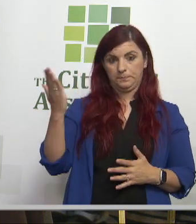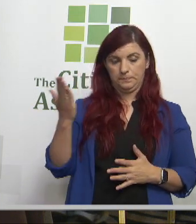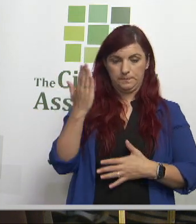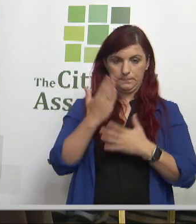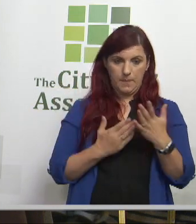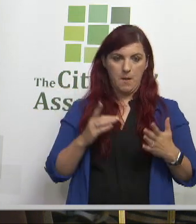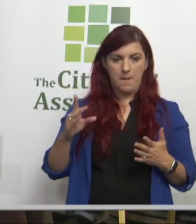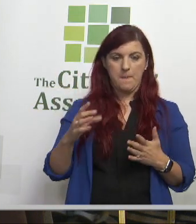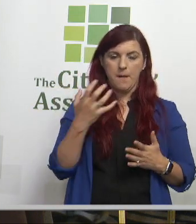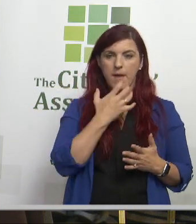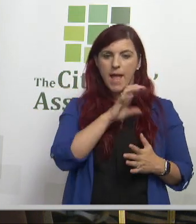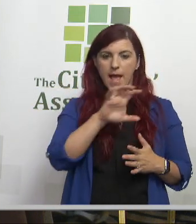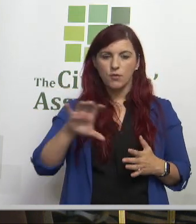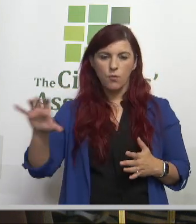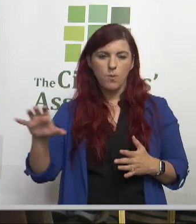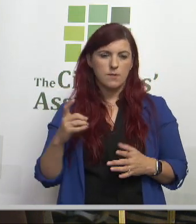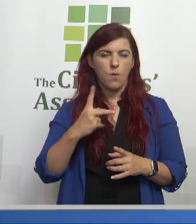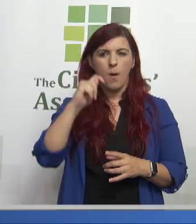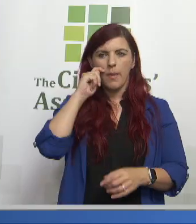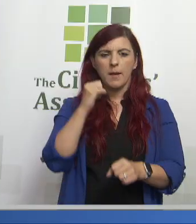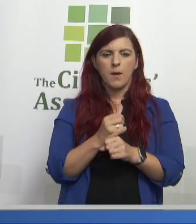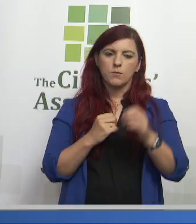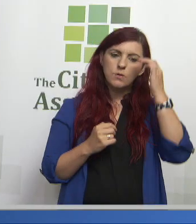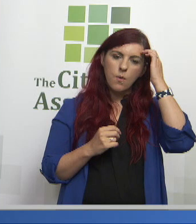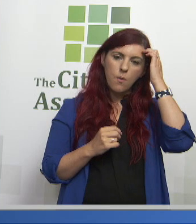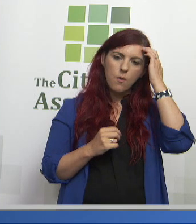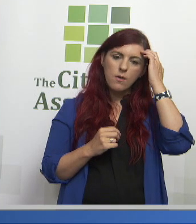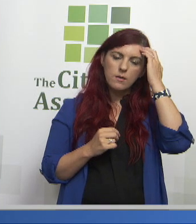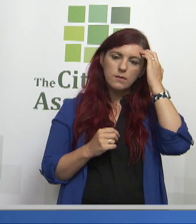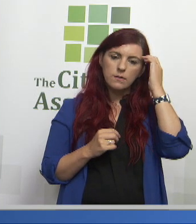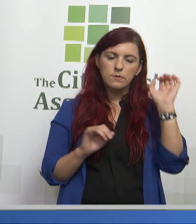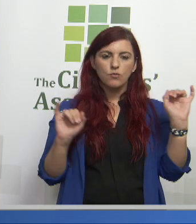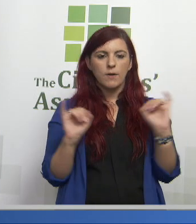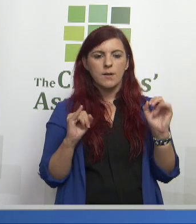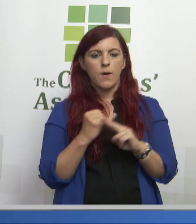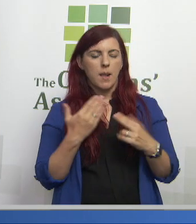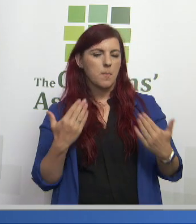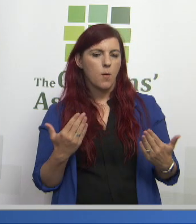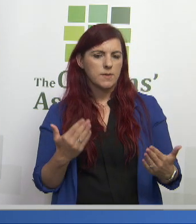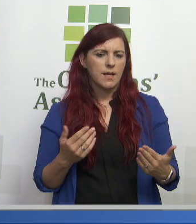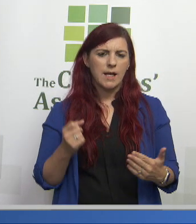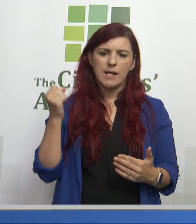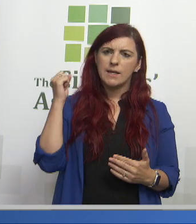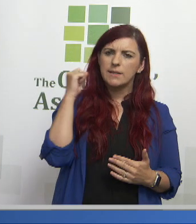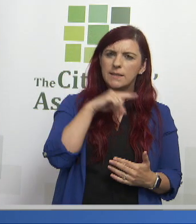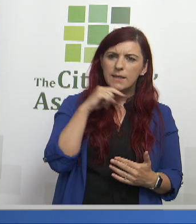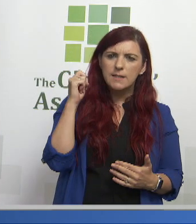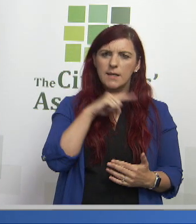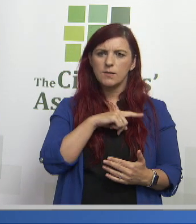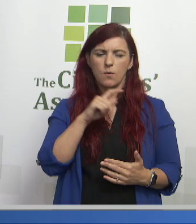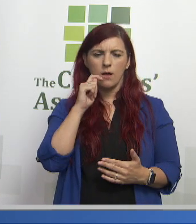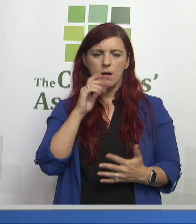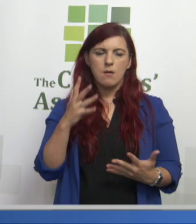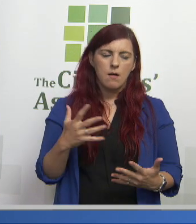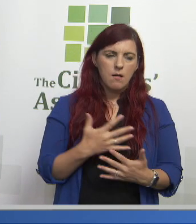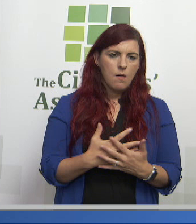helpers. So I think when we're thinking about a crisis, which we are in, let's face it, It's easy to get despondent. I've been working in this